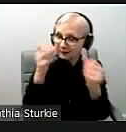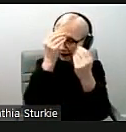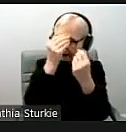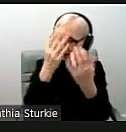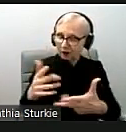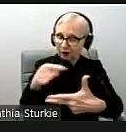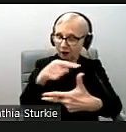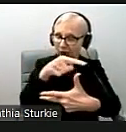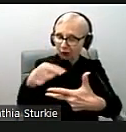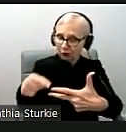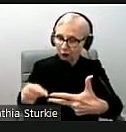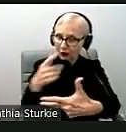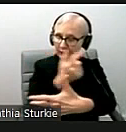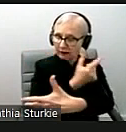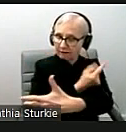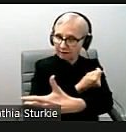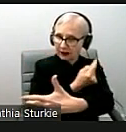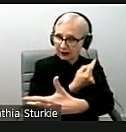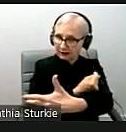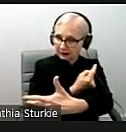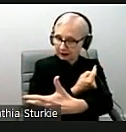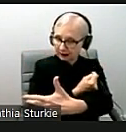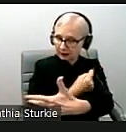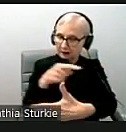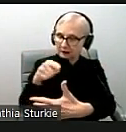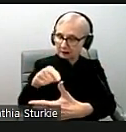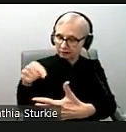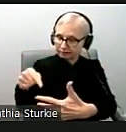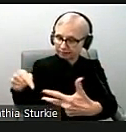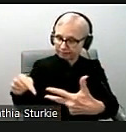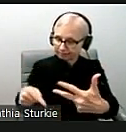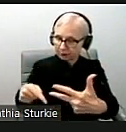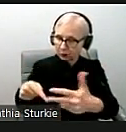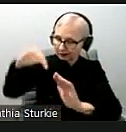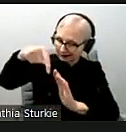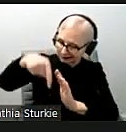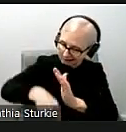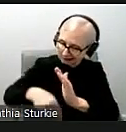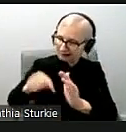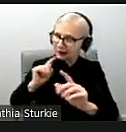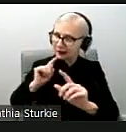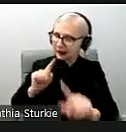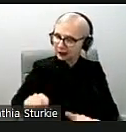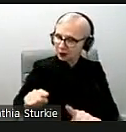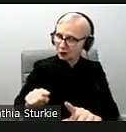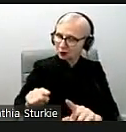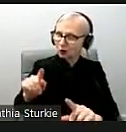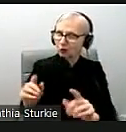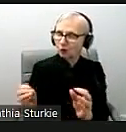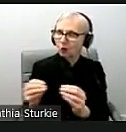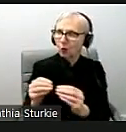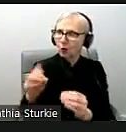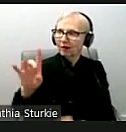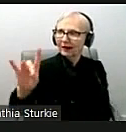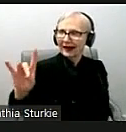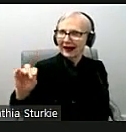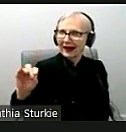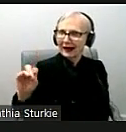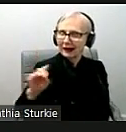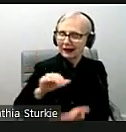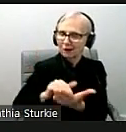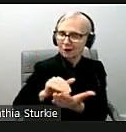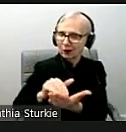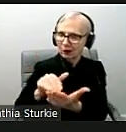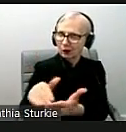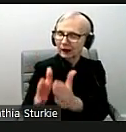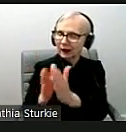3 authorized COVID vaccines. We have detailed answers to more than 80 frequently asked questions. And then, of